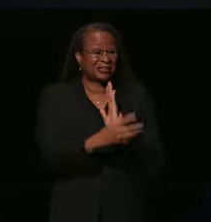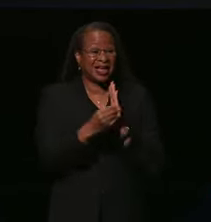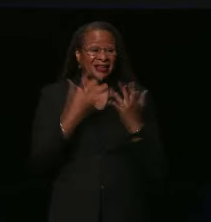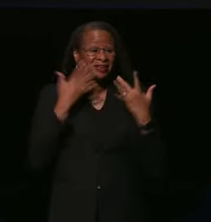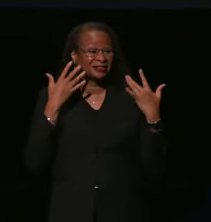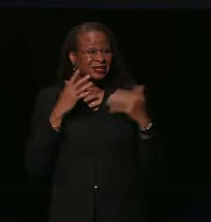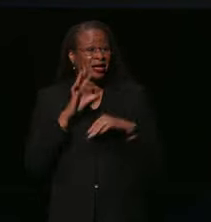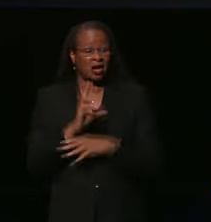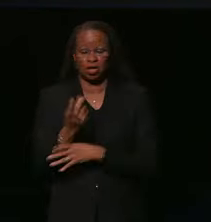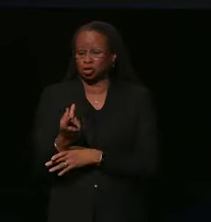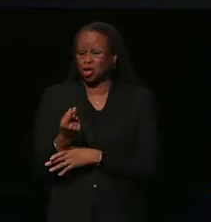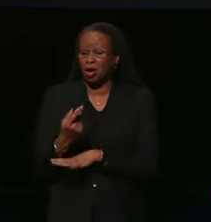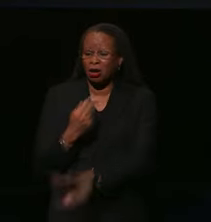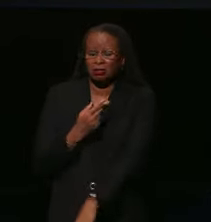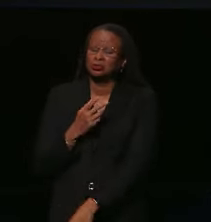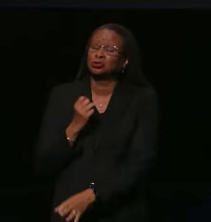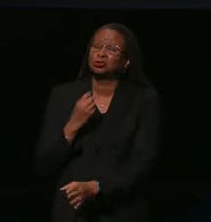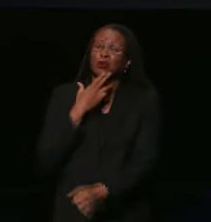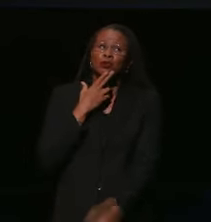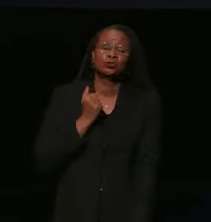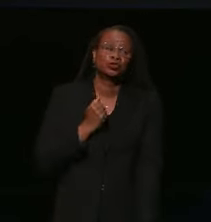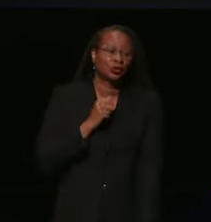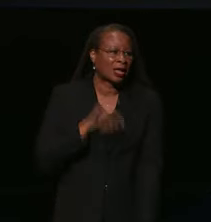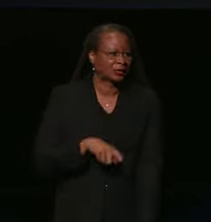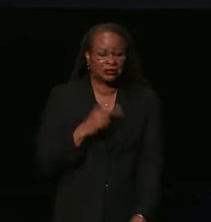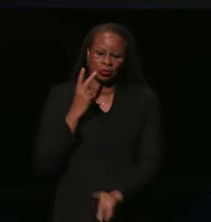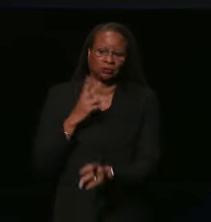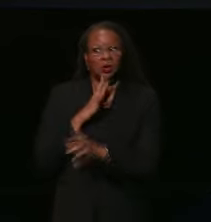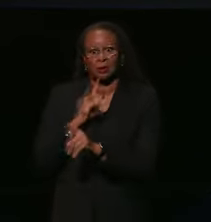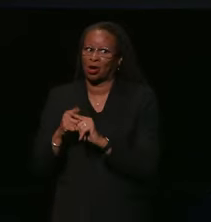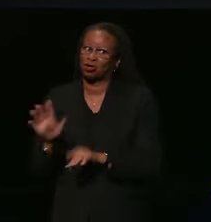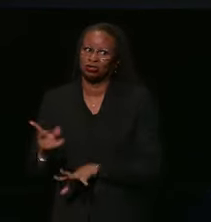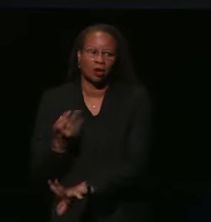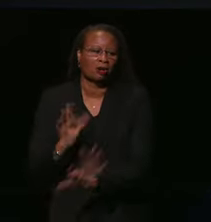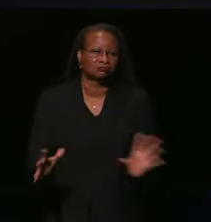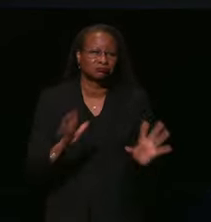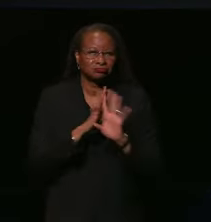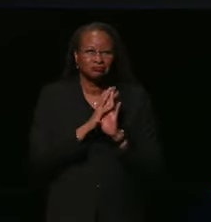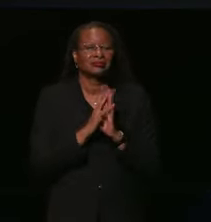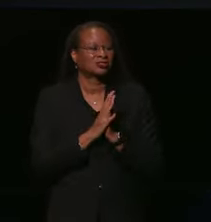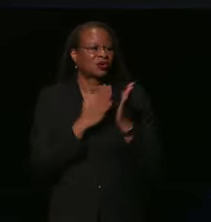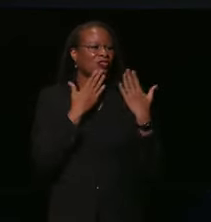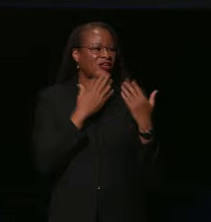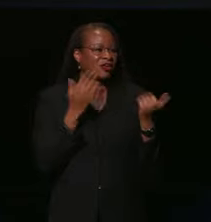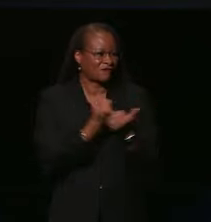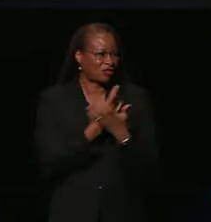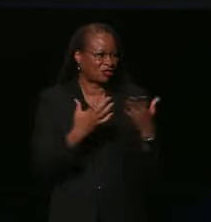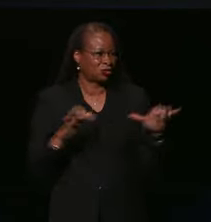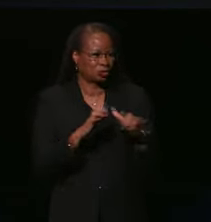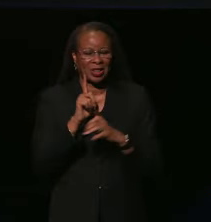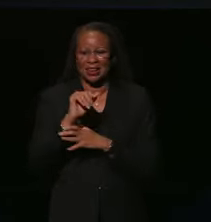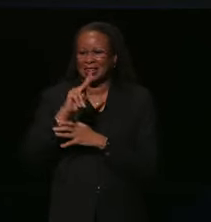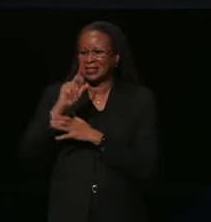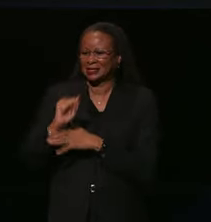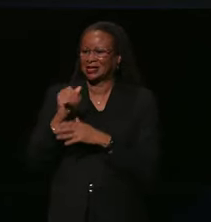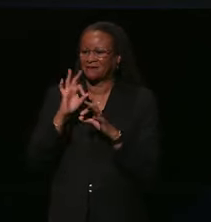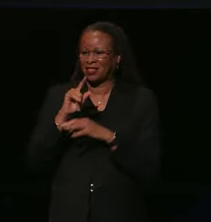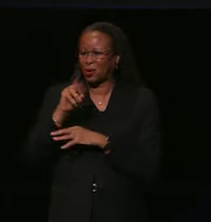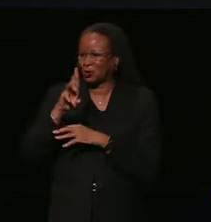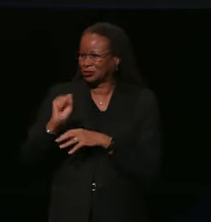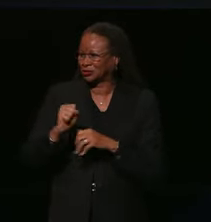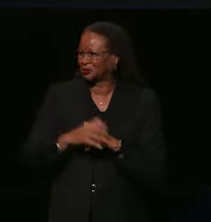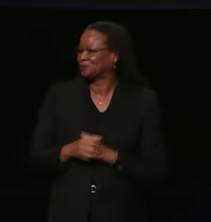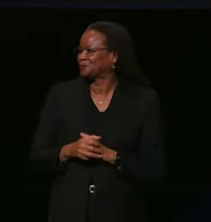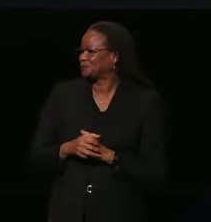kindness, her dog Ronan is the cutest thing you will ever see. I have to shout out the dog. So thank you for everything you do, Linda Flowers.